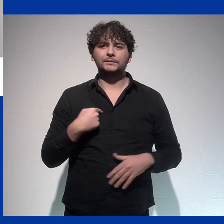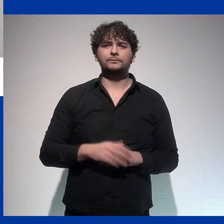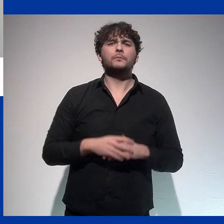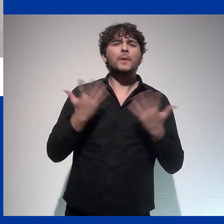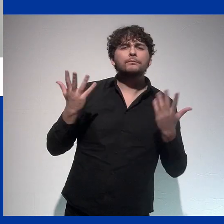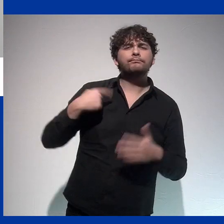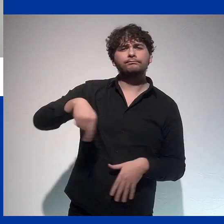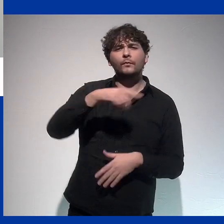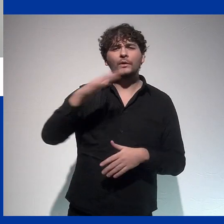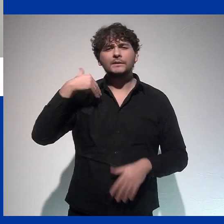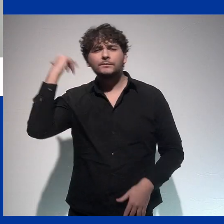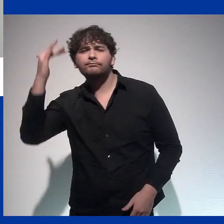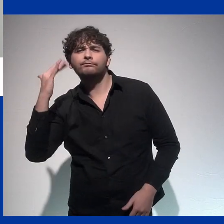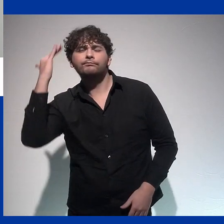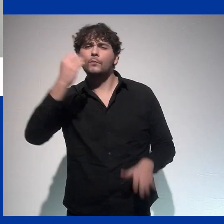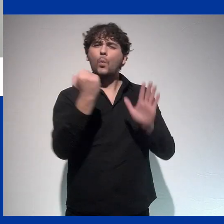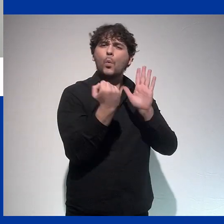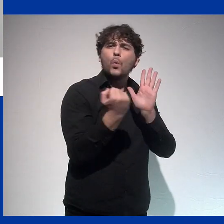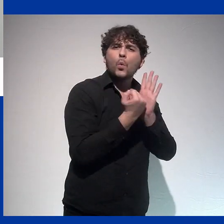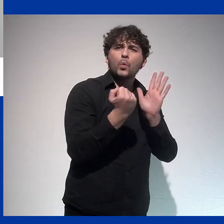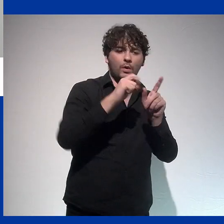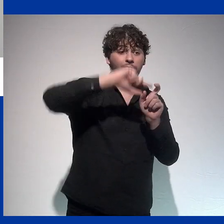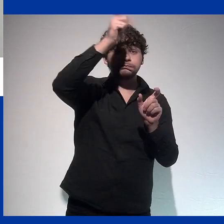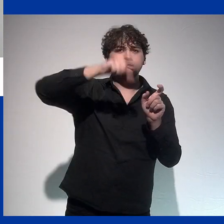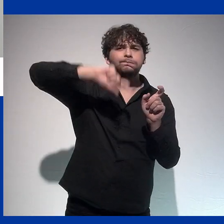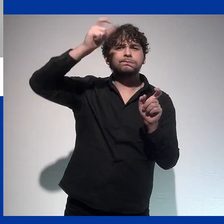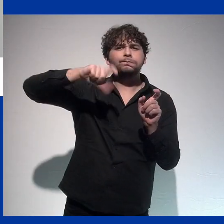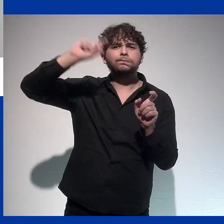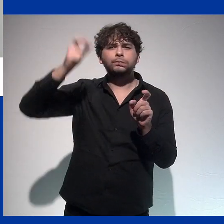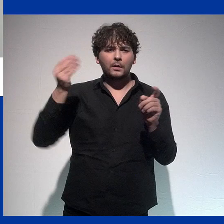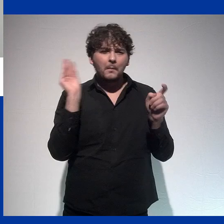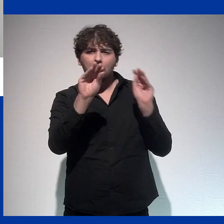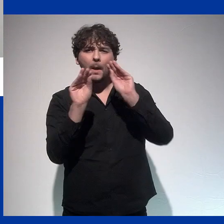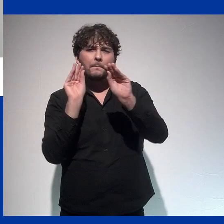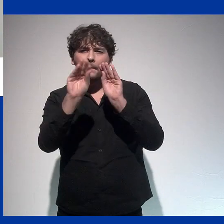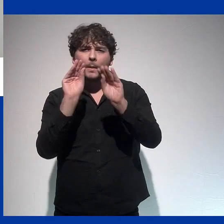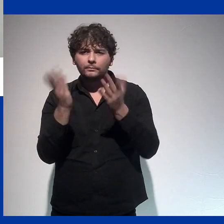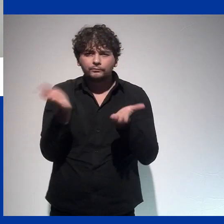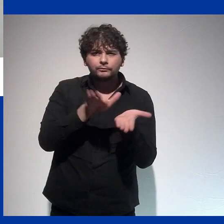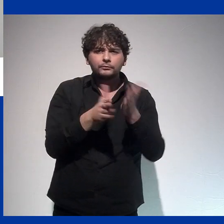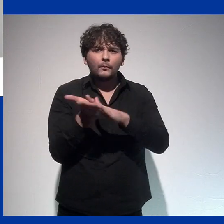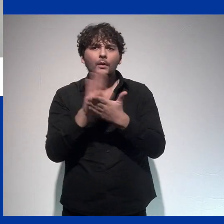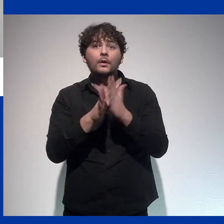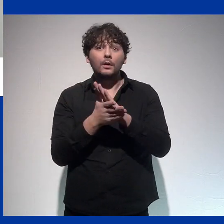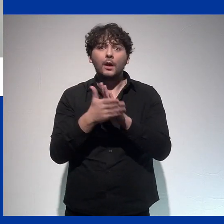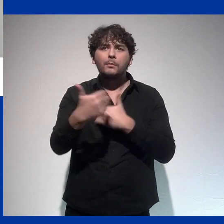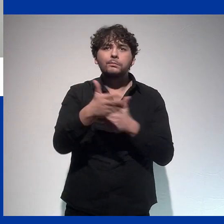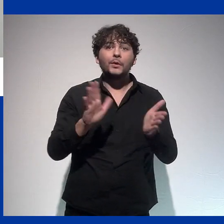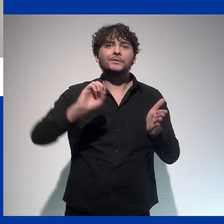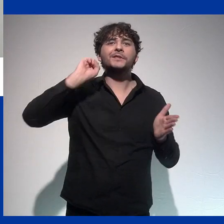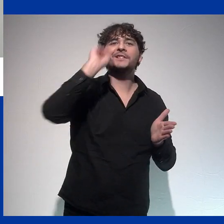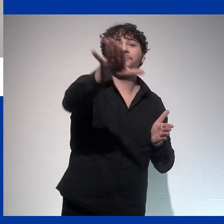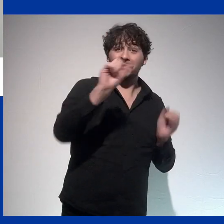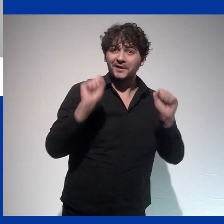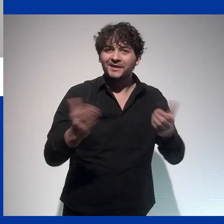for the future, maybe. Yeah, that's a future plan. That sounds like a future plan. Okay, so